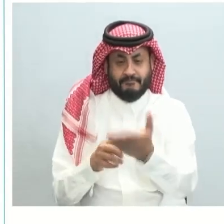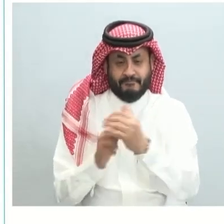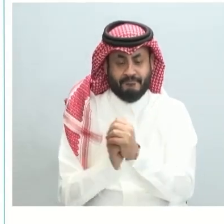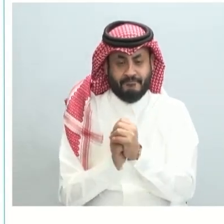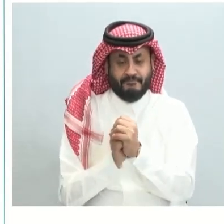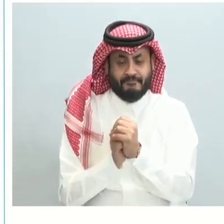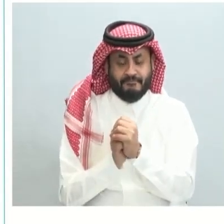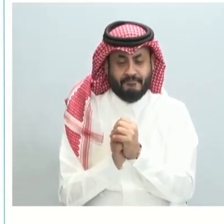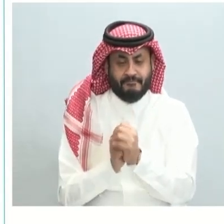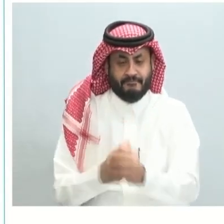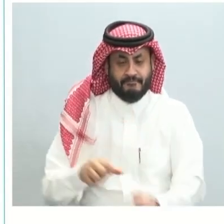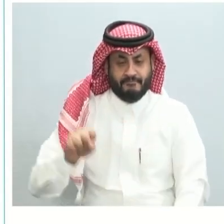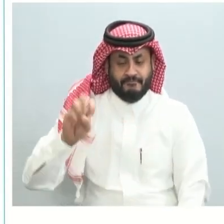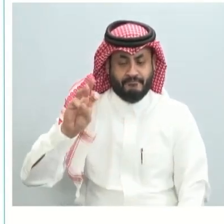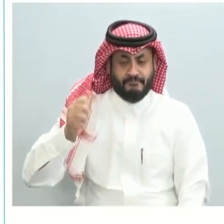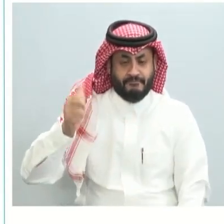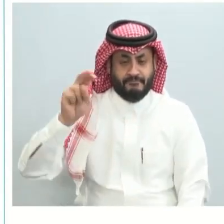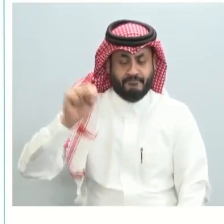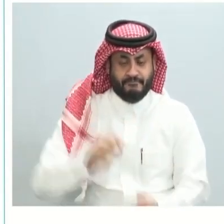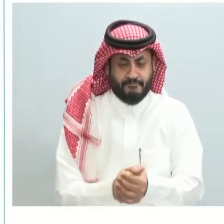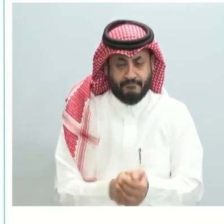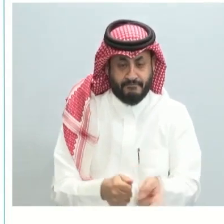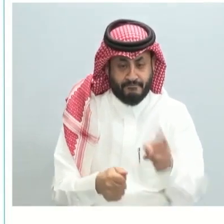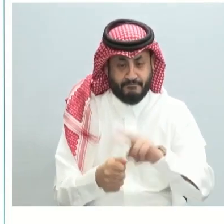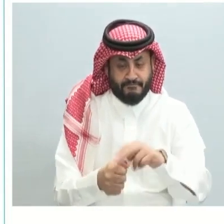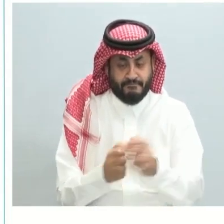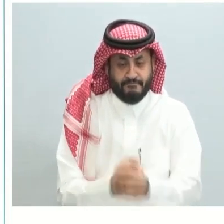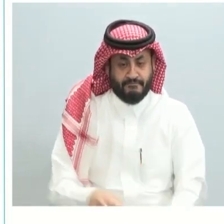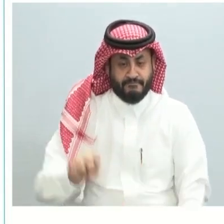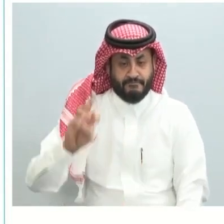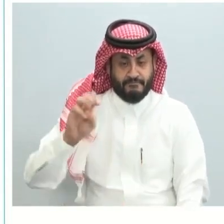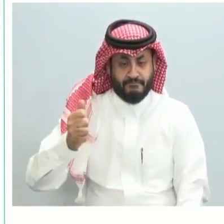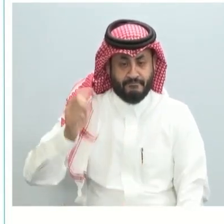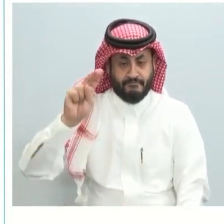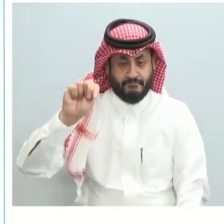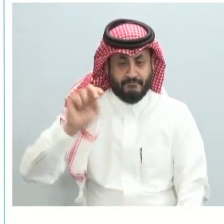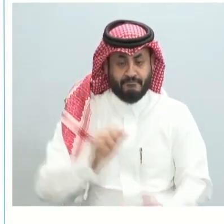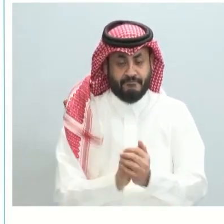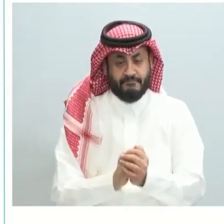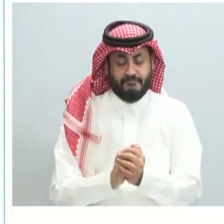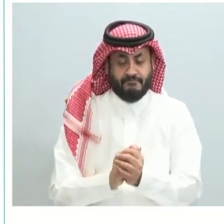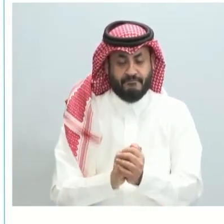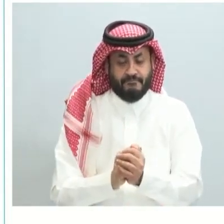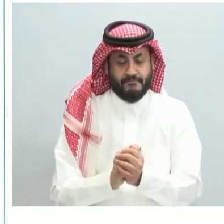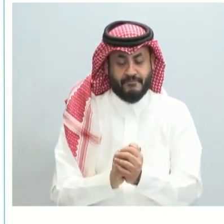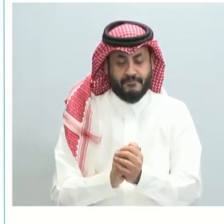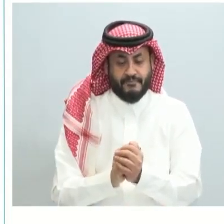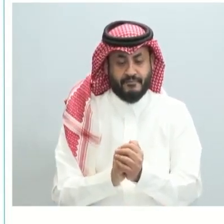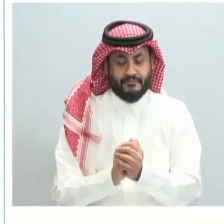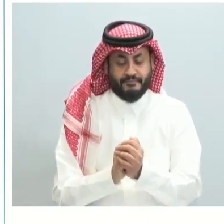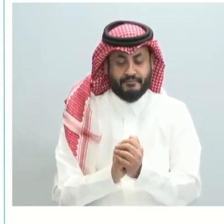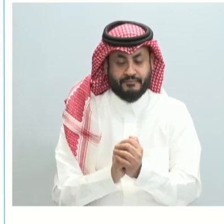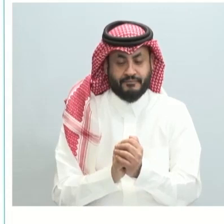is swan. Swan. Say after me, swan. Very